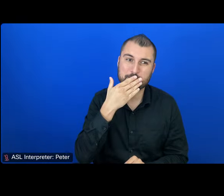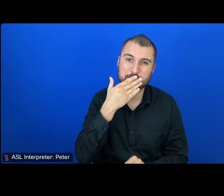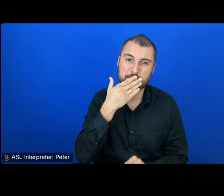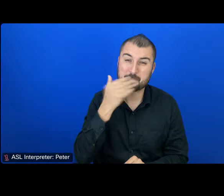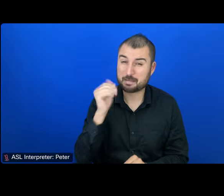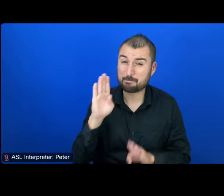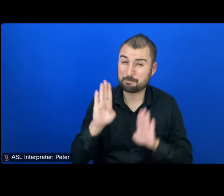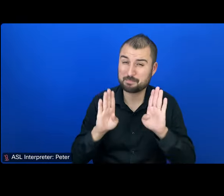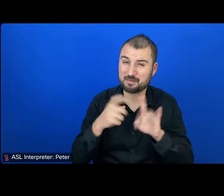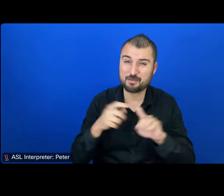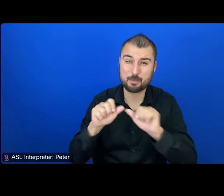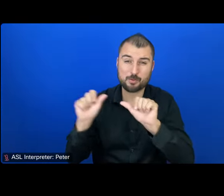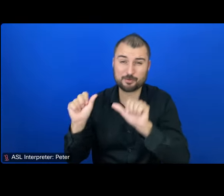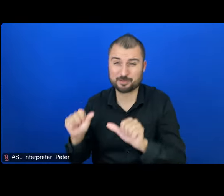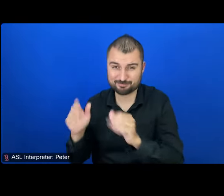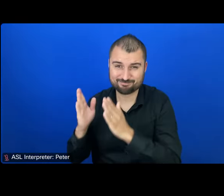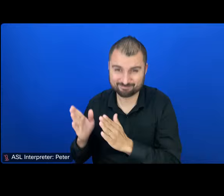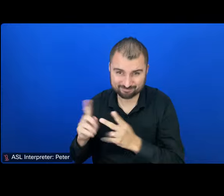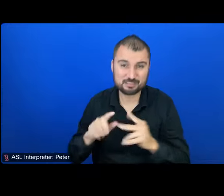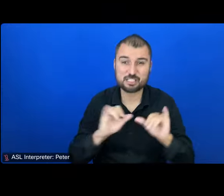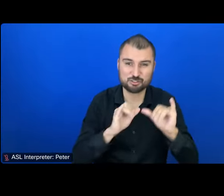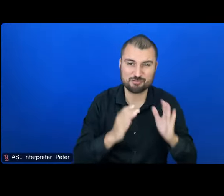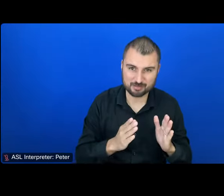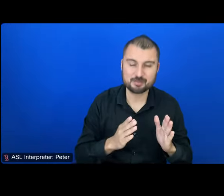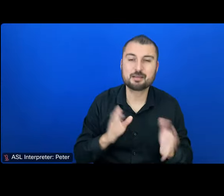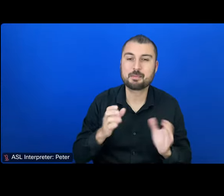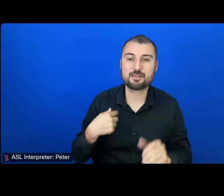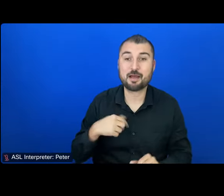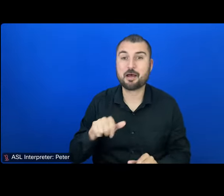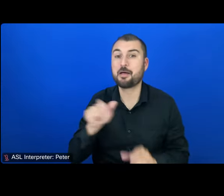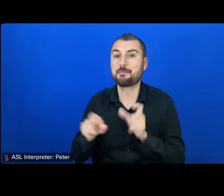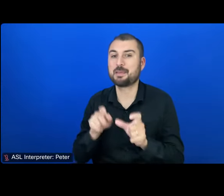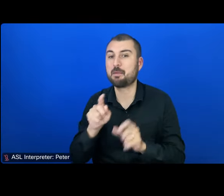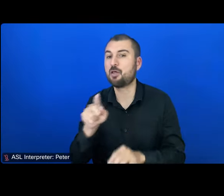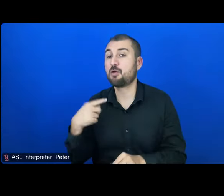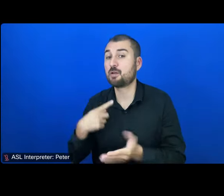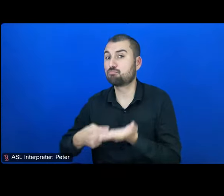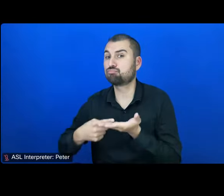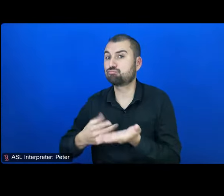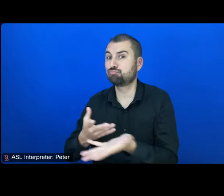bids from architects and engineers than some of the other people we've talked to earlier today.